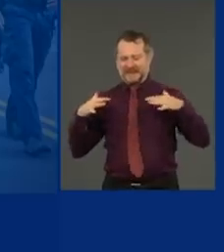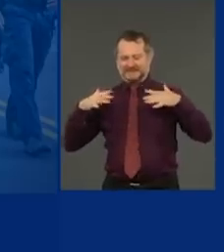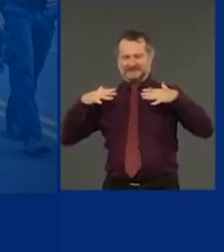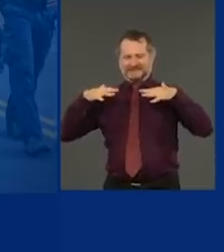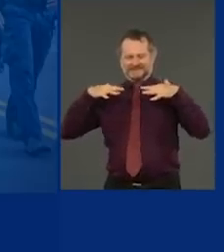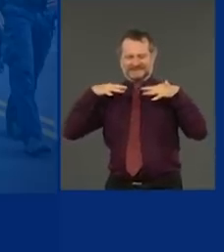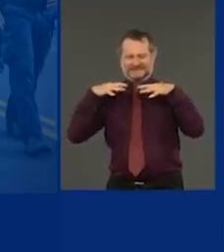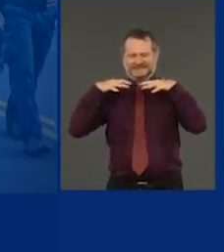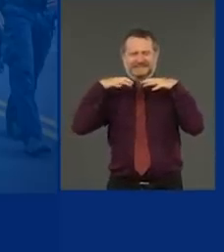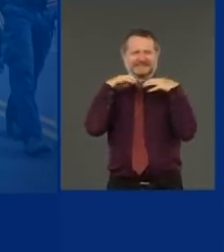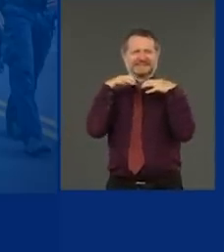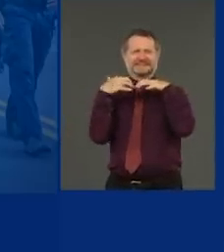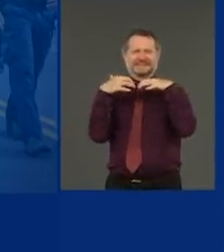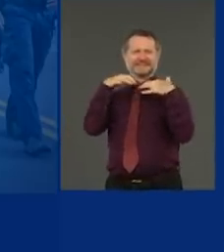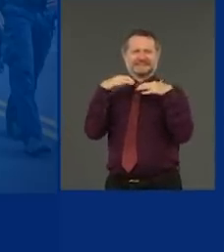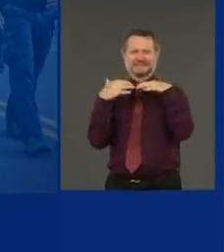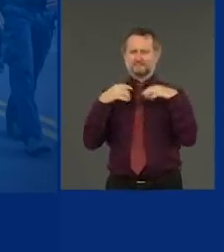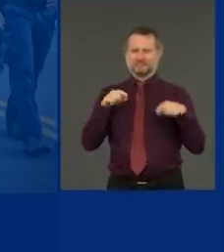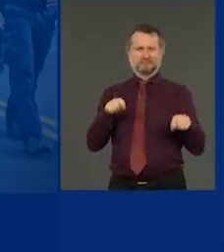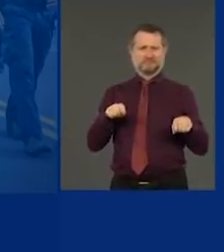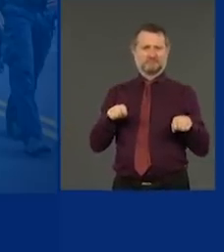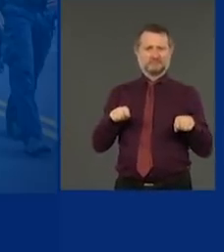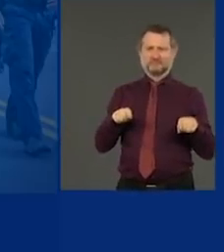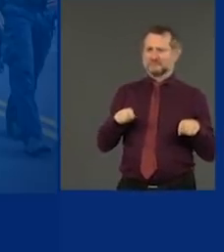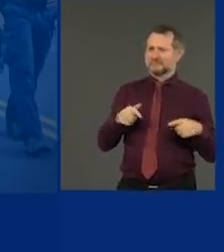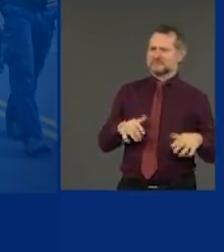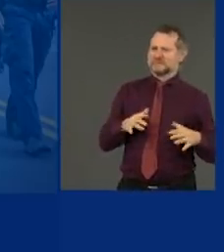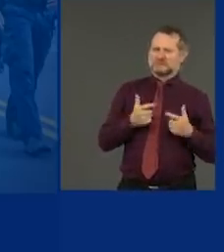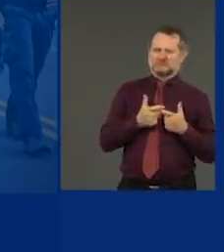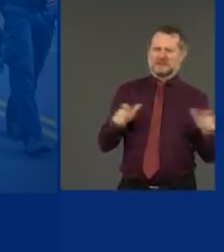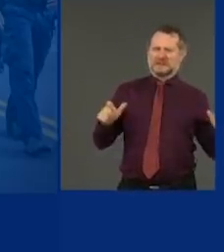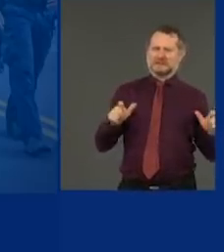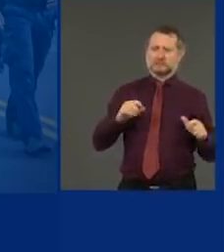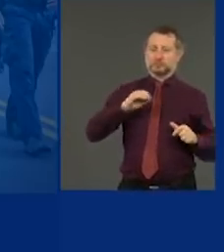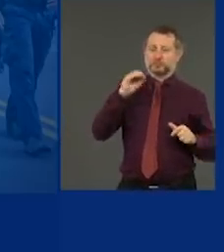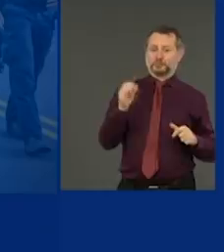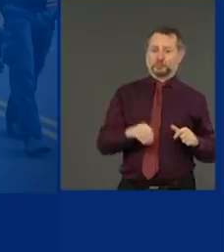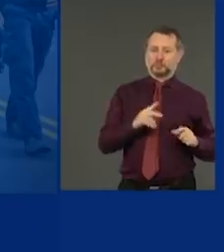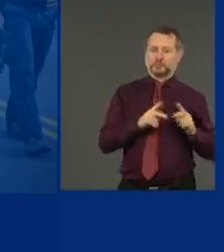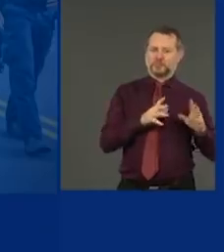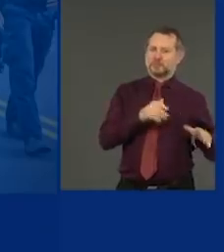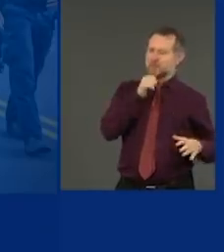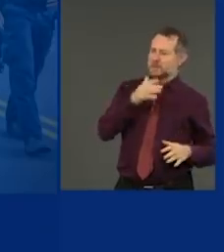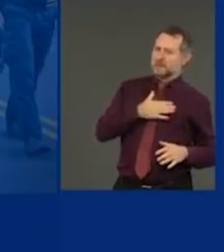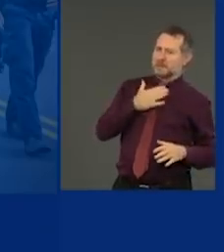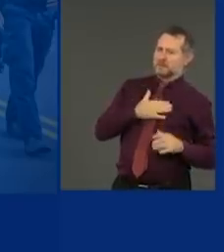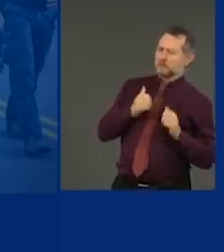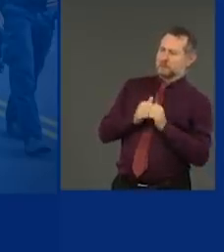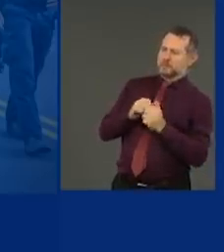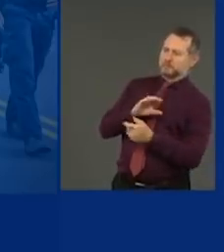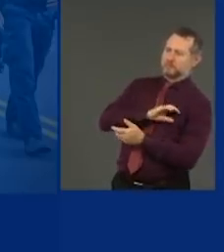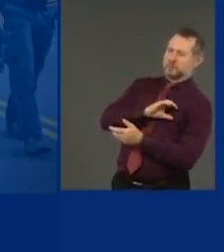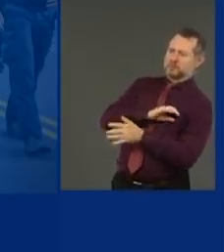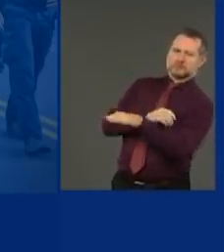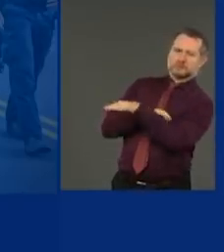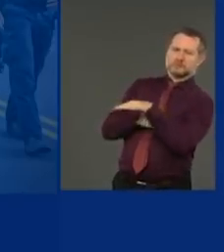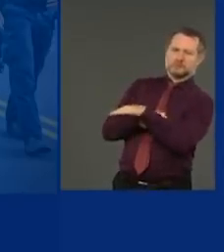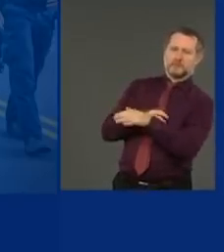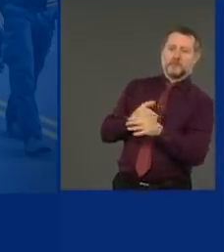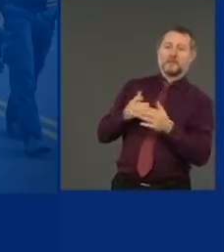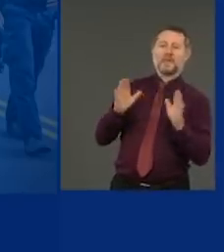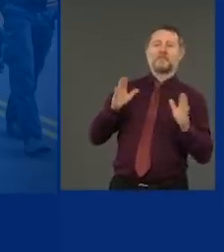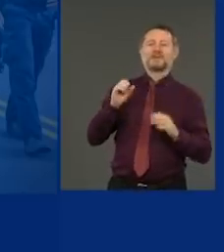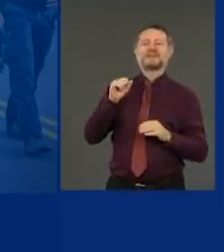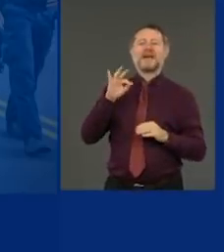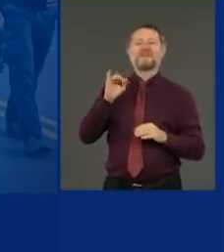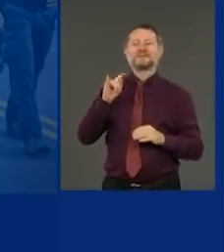Significant portion of the population that is unhappy with policing public safety policies. How do you know